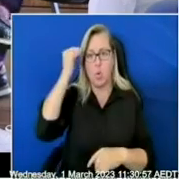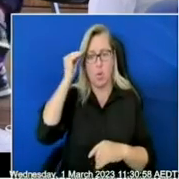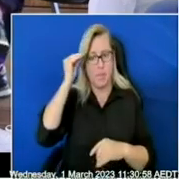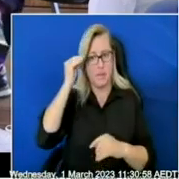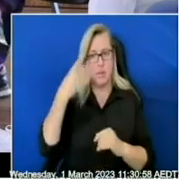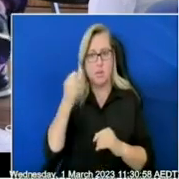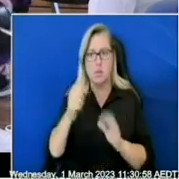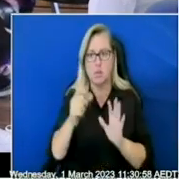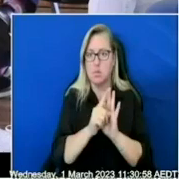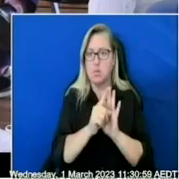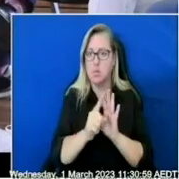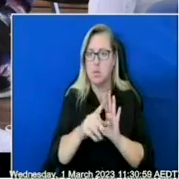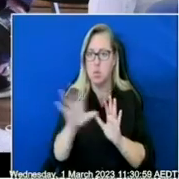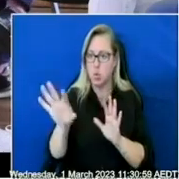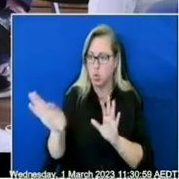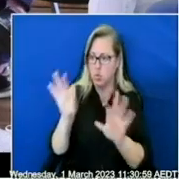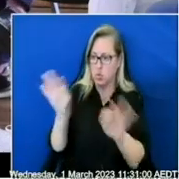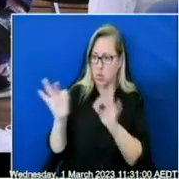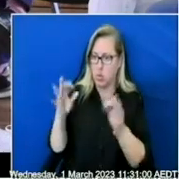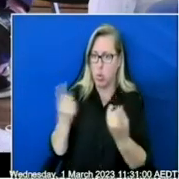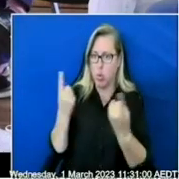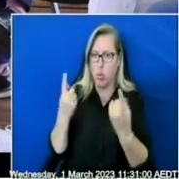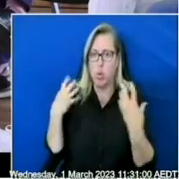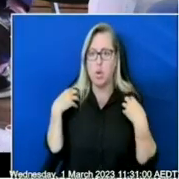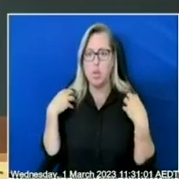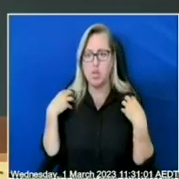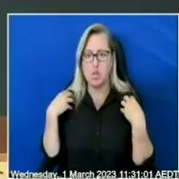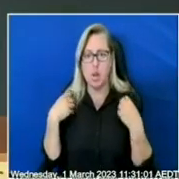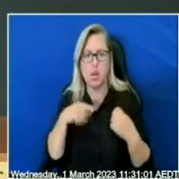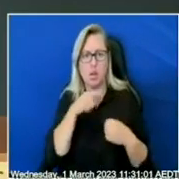it all the people who...